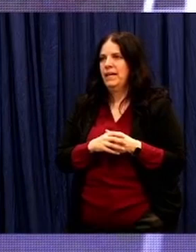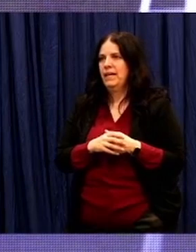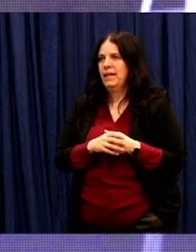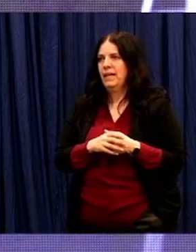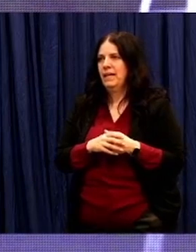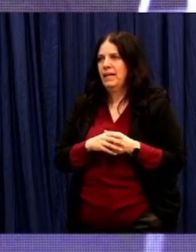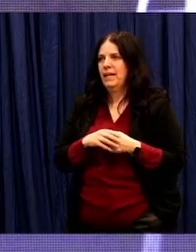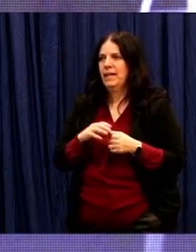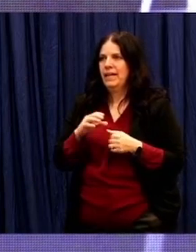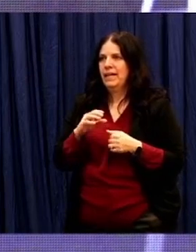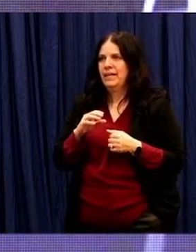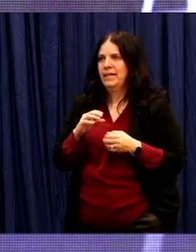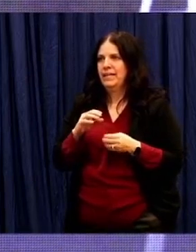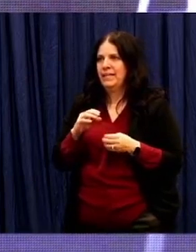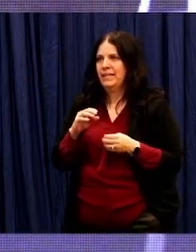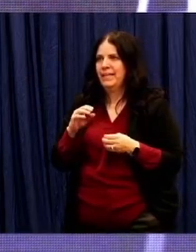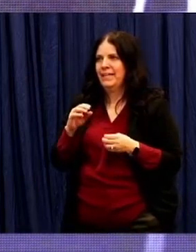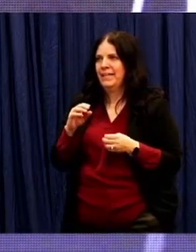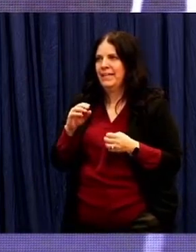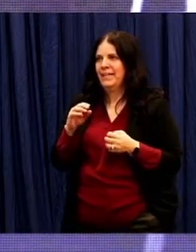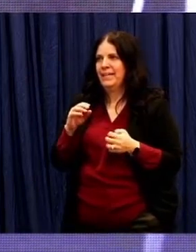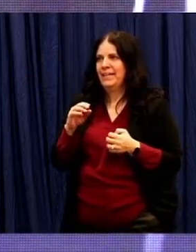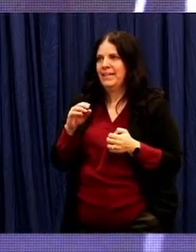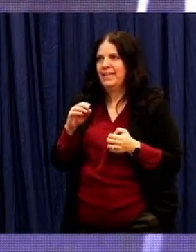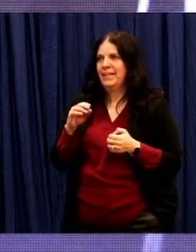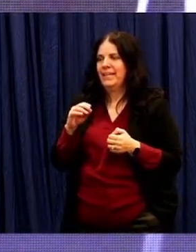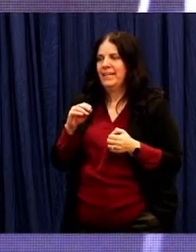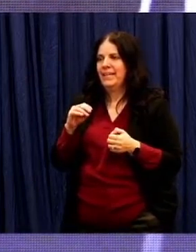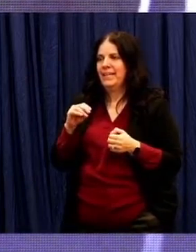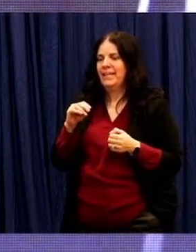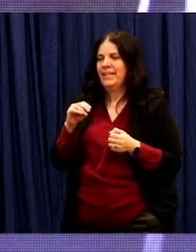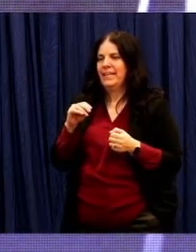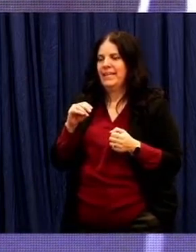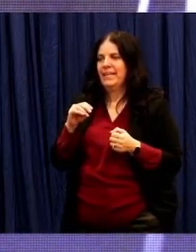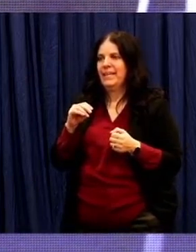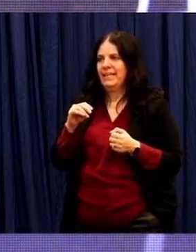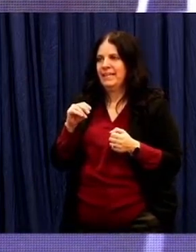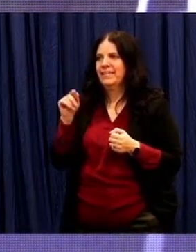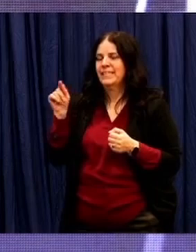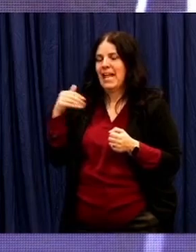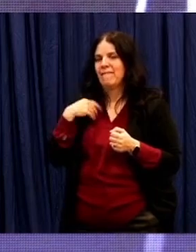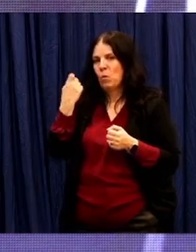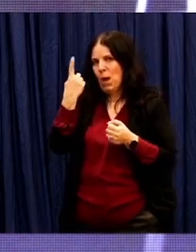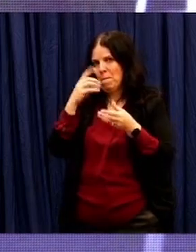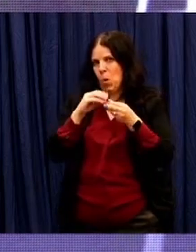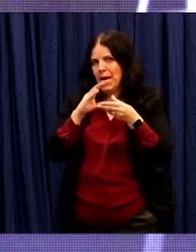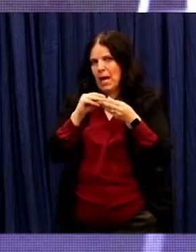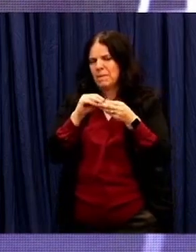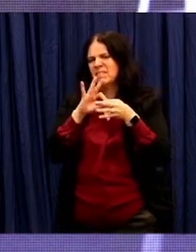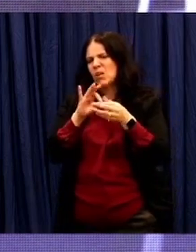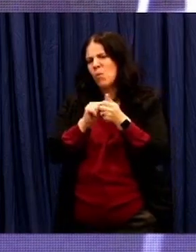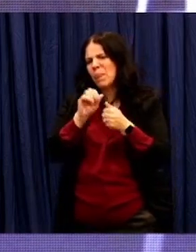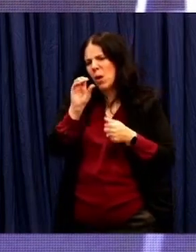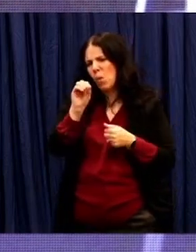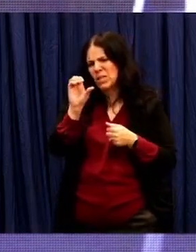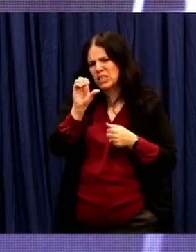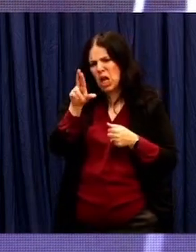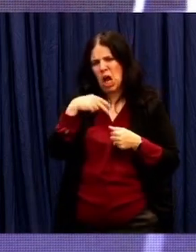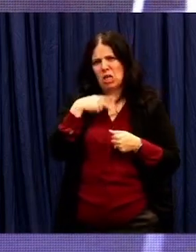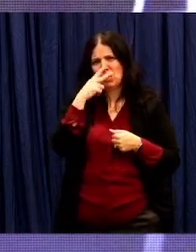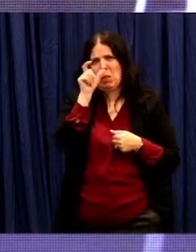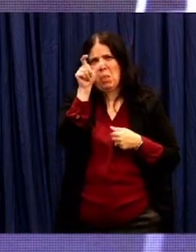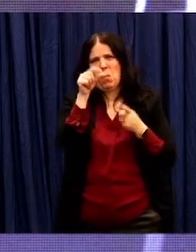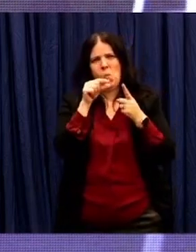level, each... This is the sign language interpreter, so sorry to interrupt. We do have one more comment about OCR. I saw that